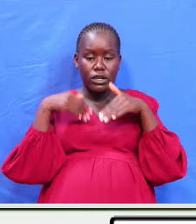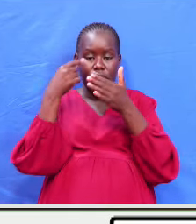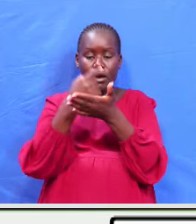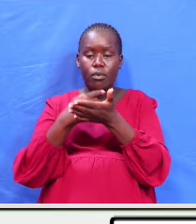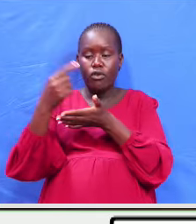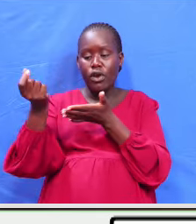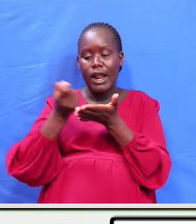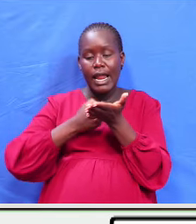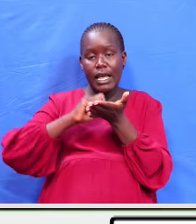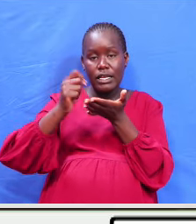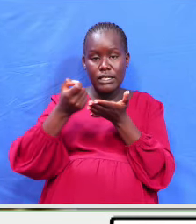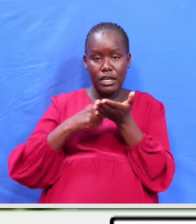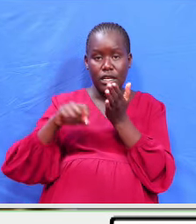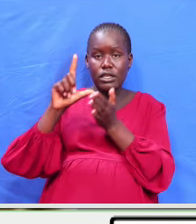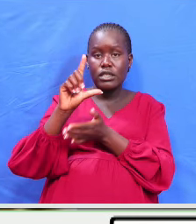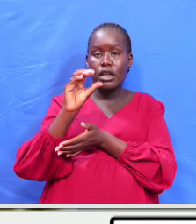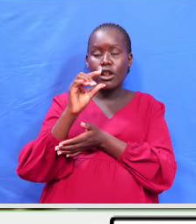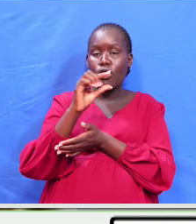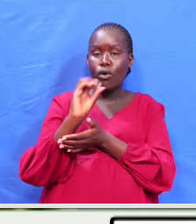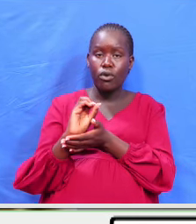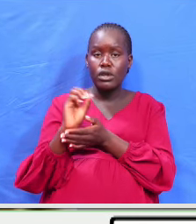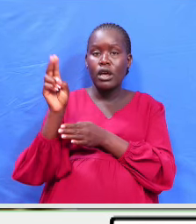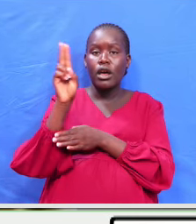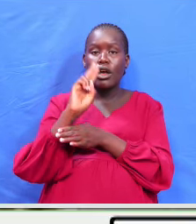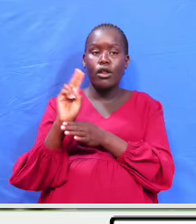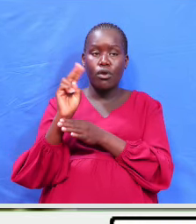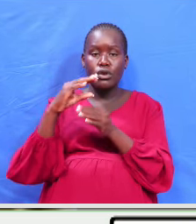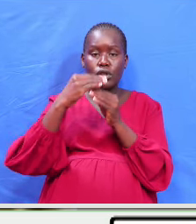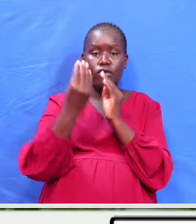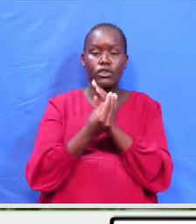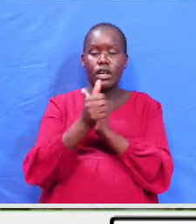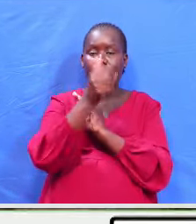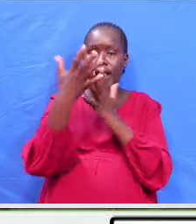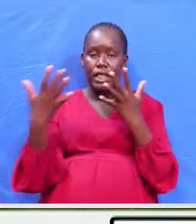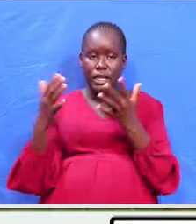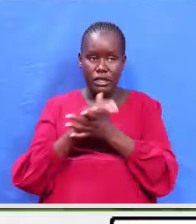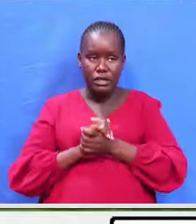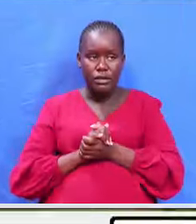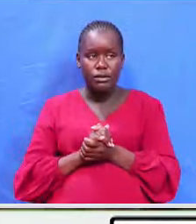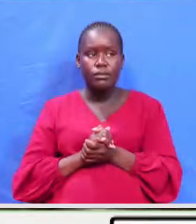signature, local purchase orders, and used payment vouchers, among others.